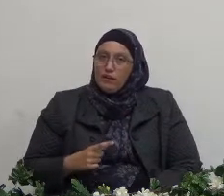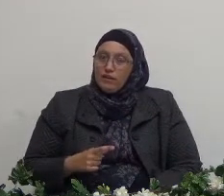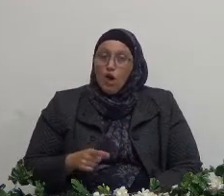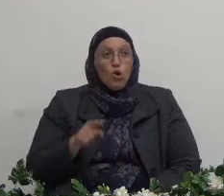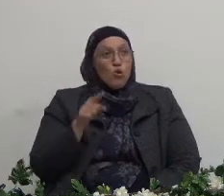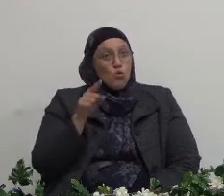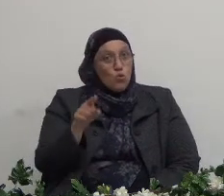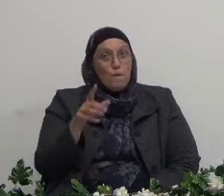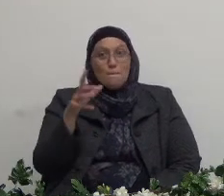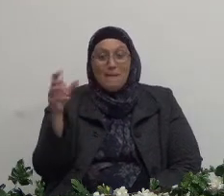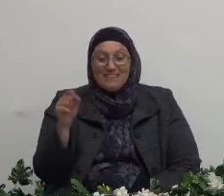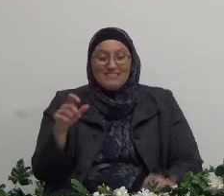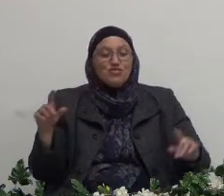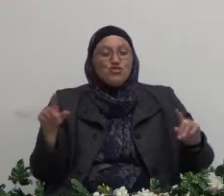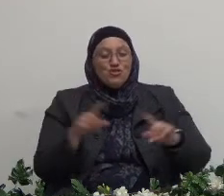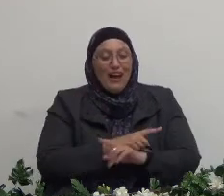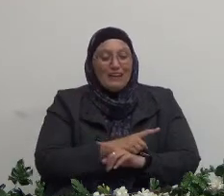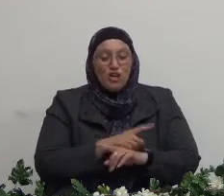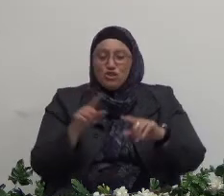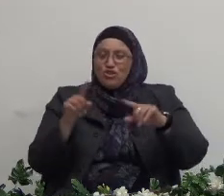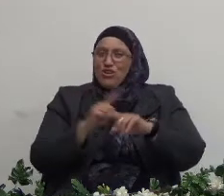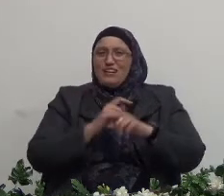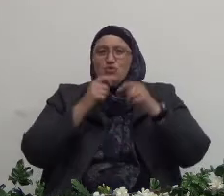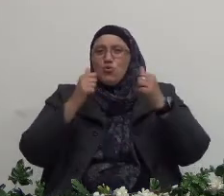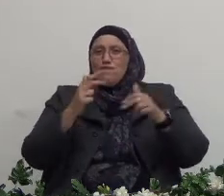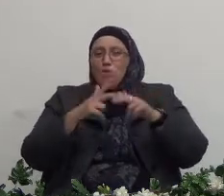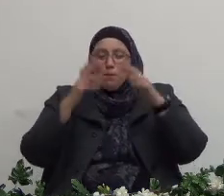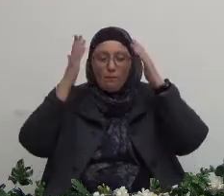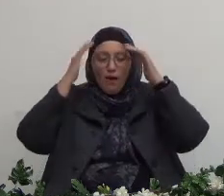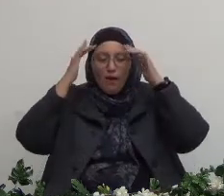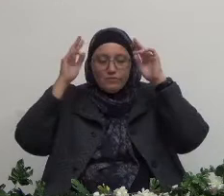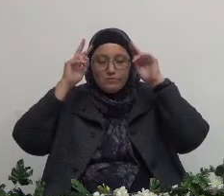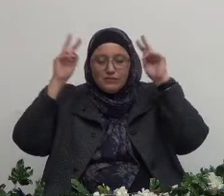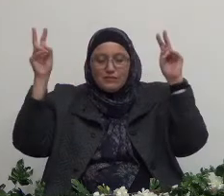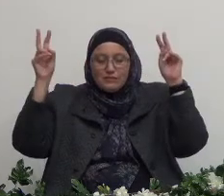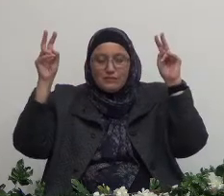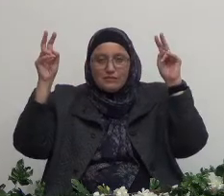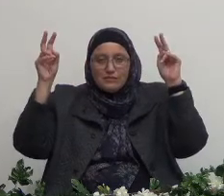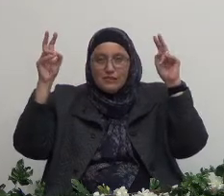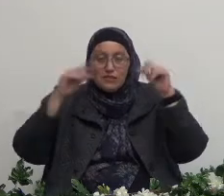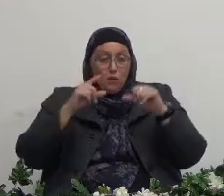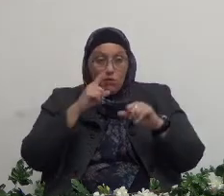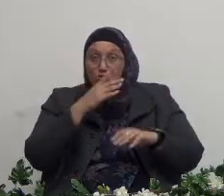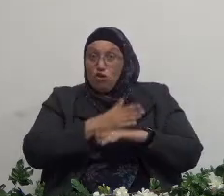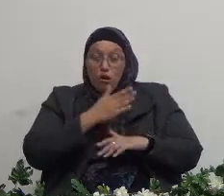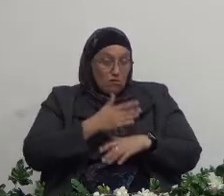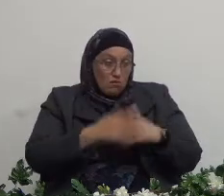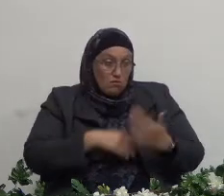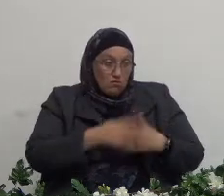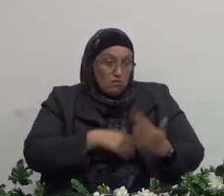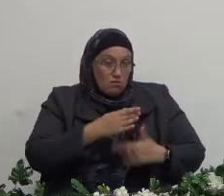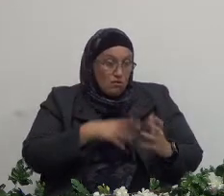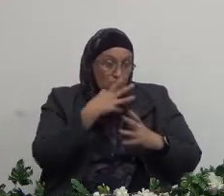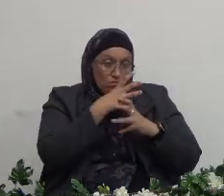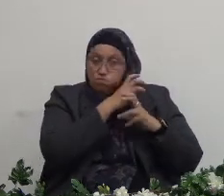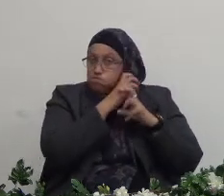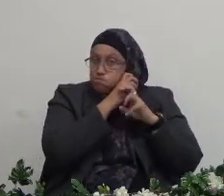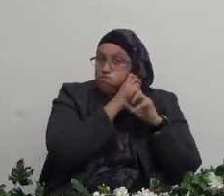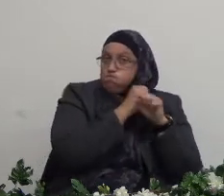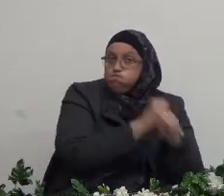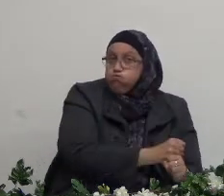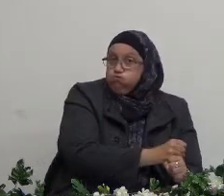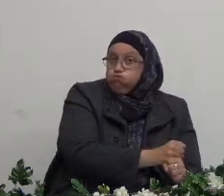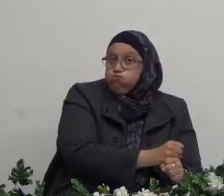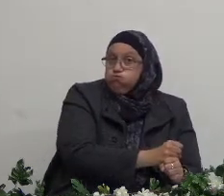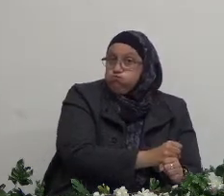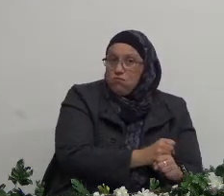change. Sometimes you need time off. Some people, they're married to their jobs. Their life is work. They wake up, they go to work, they